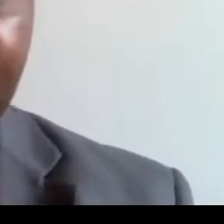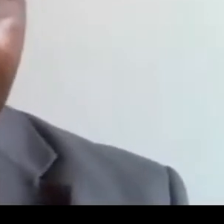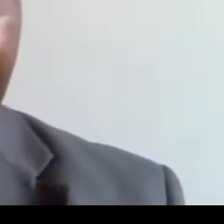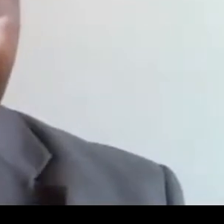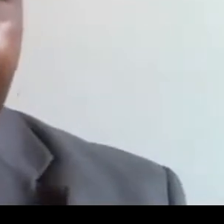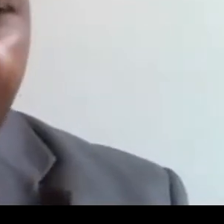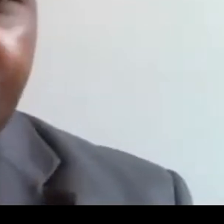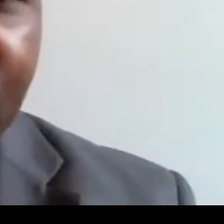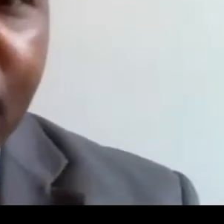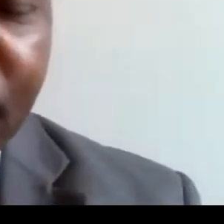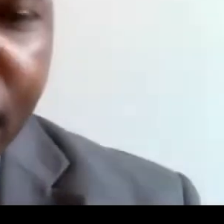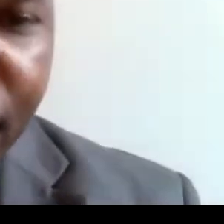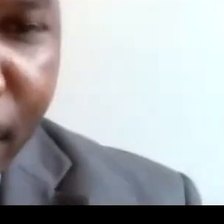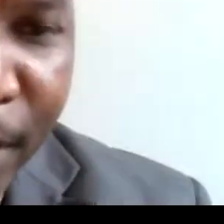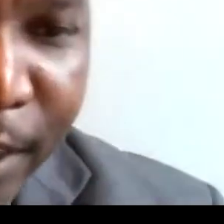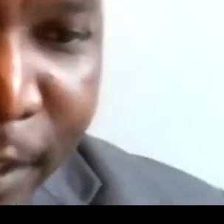disabilities.